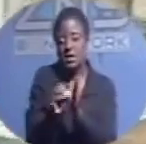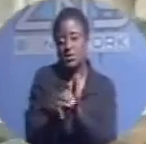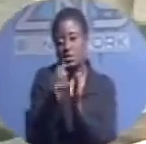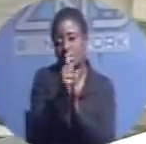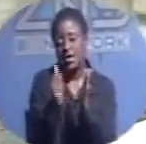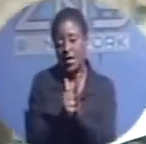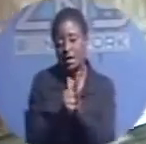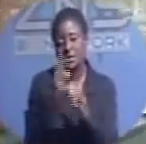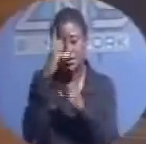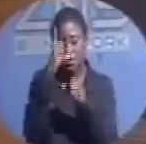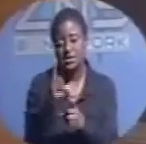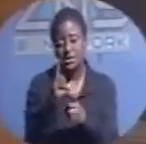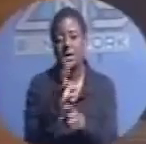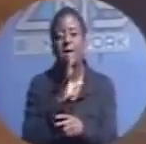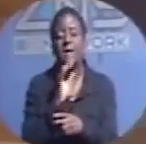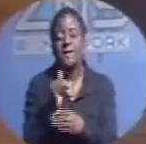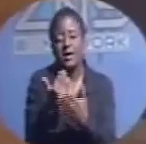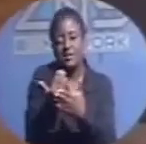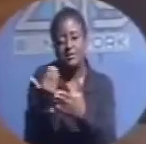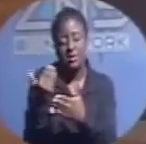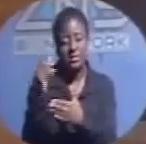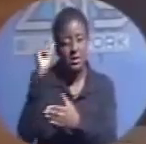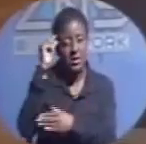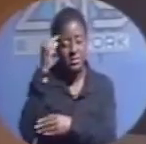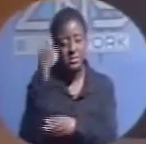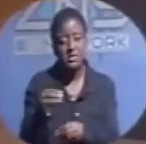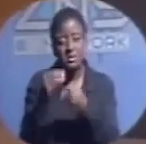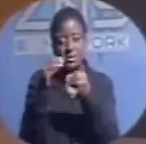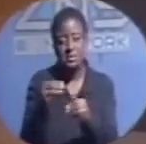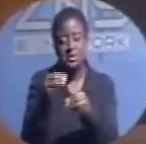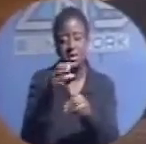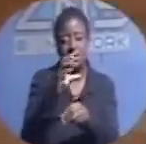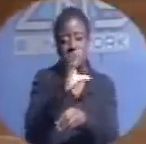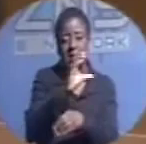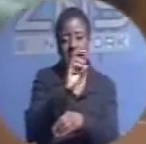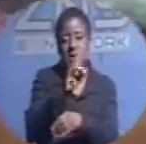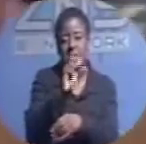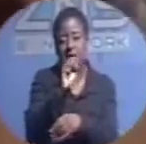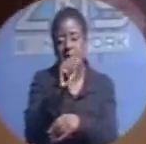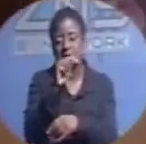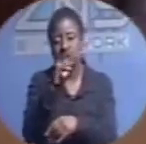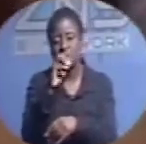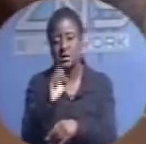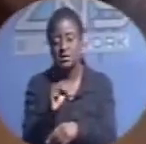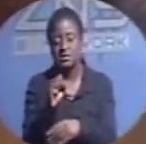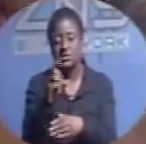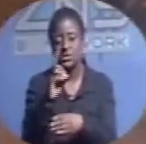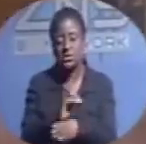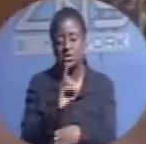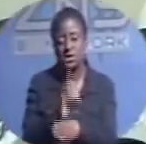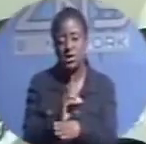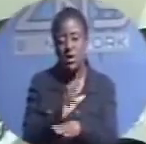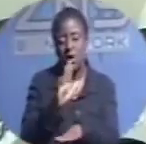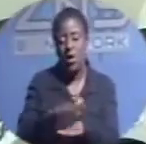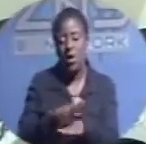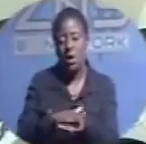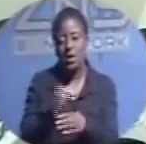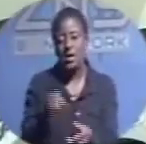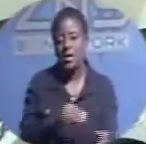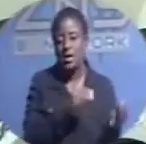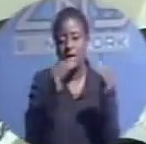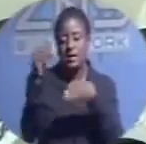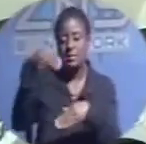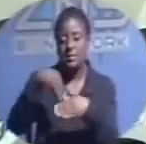former administration to impose customs duties on their imports and 10% on raw material and equipment